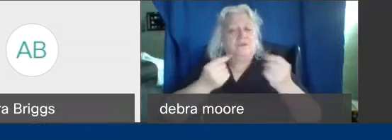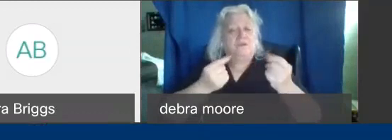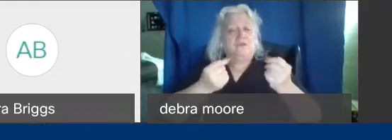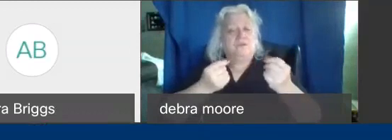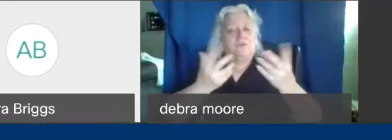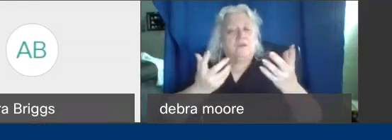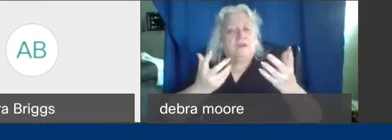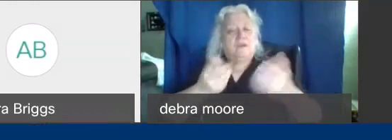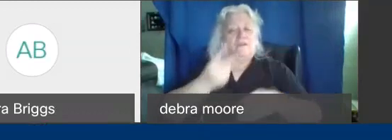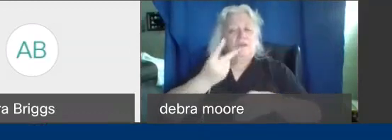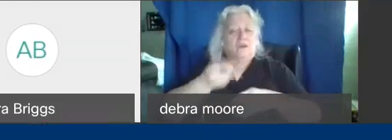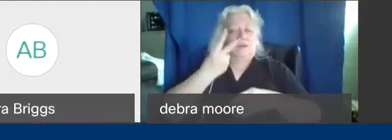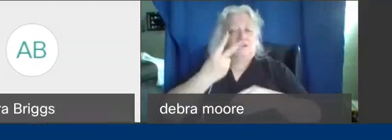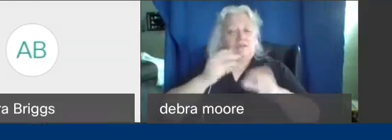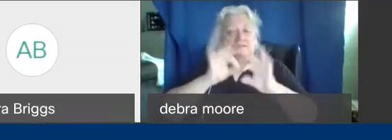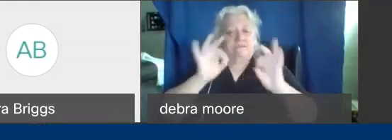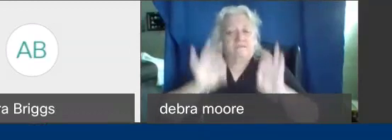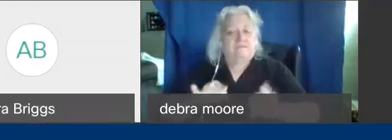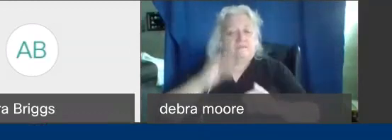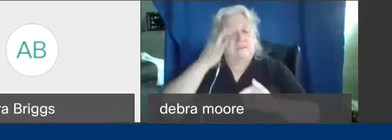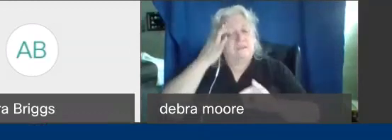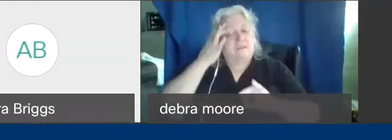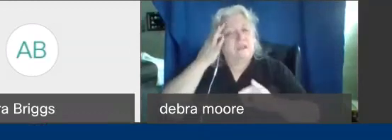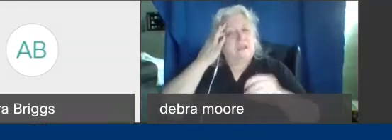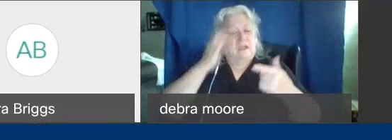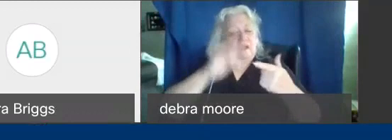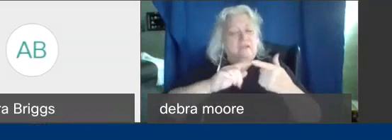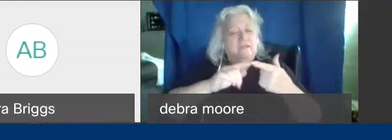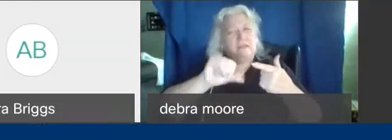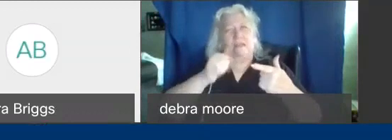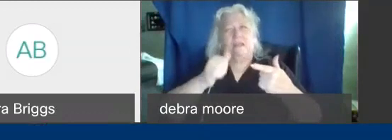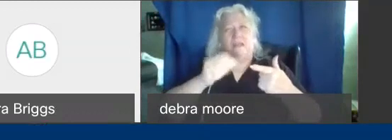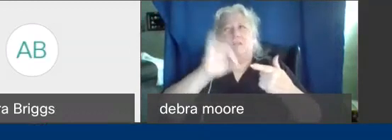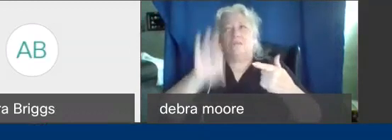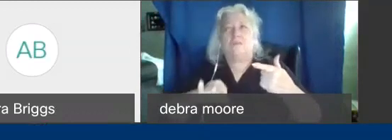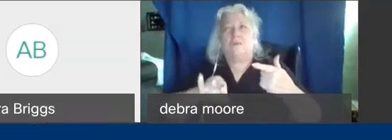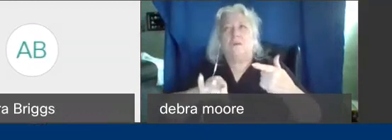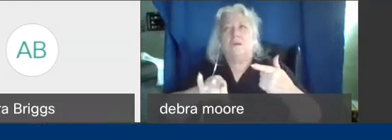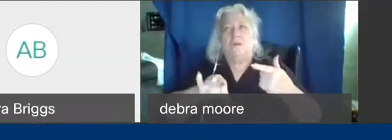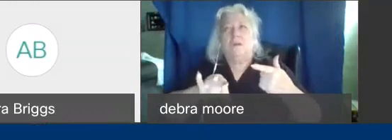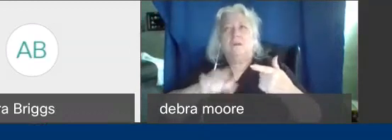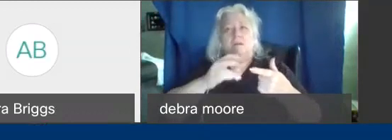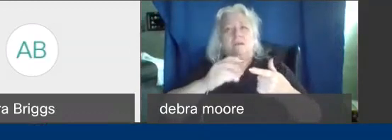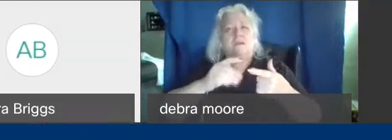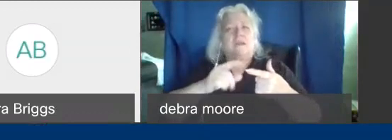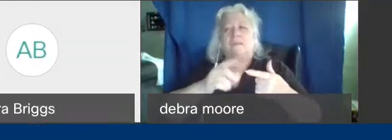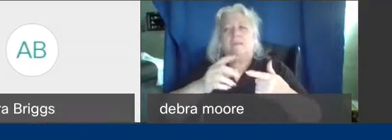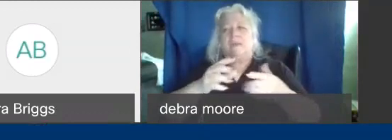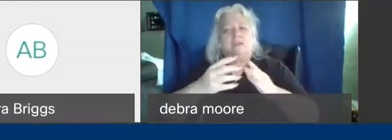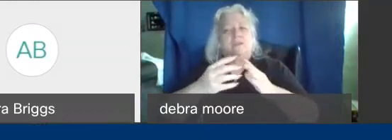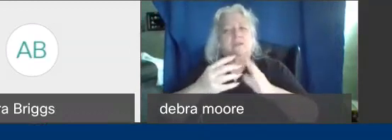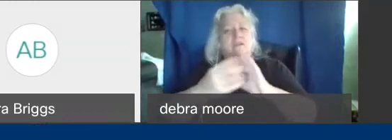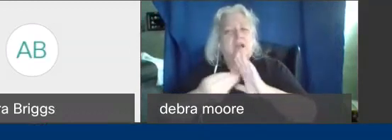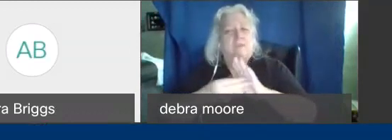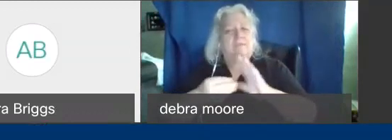was two forms, the RSO fund request form, and then there was a promotional product request form. I've combined them both so you